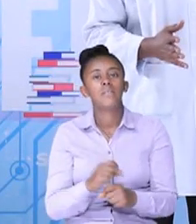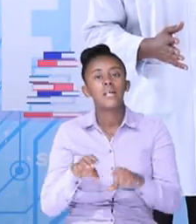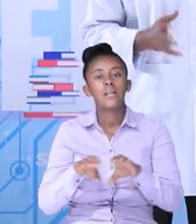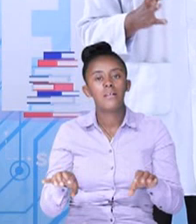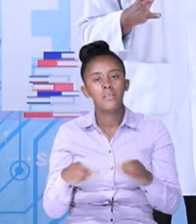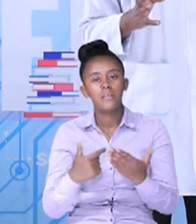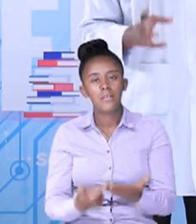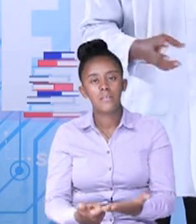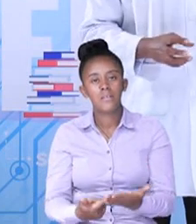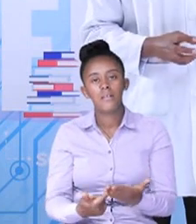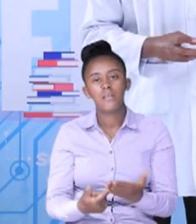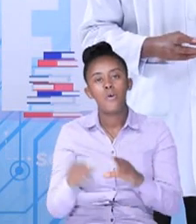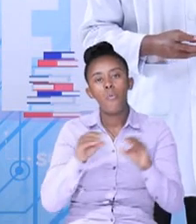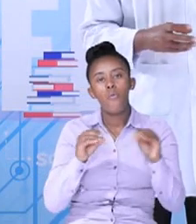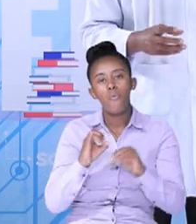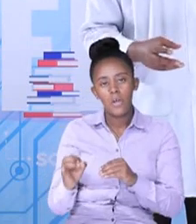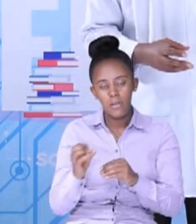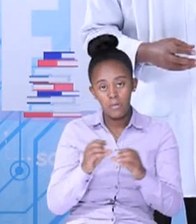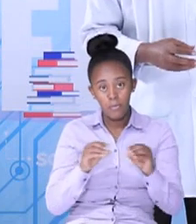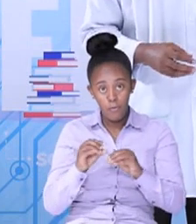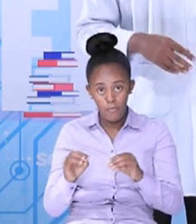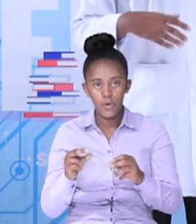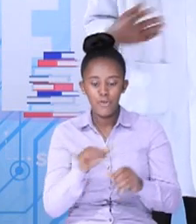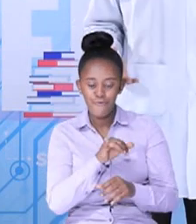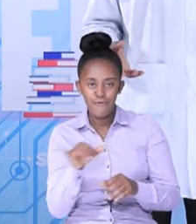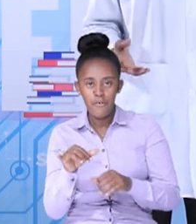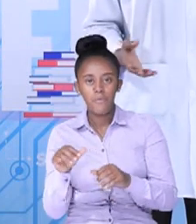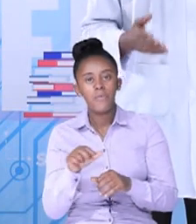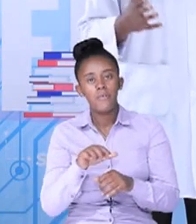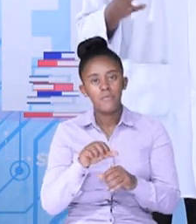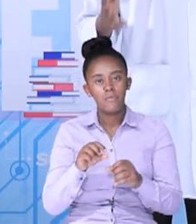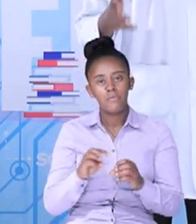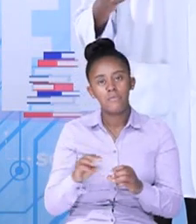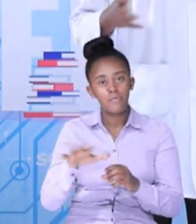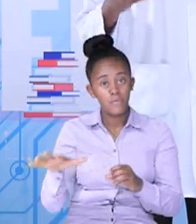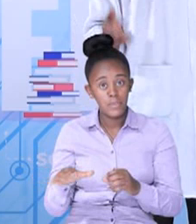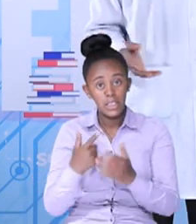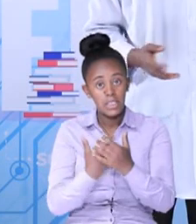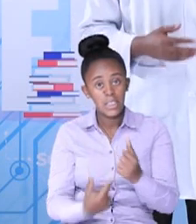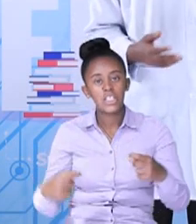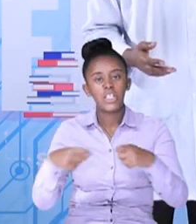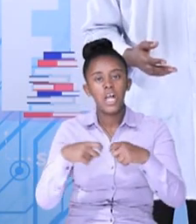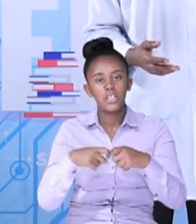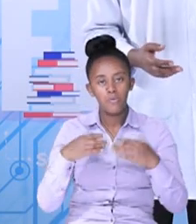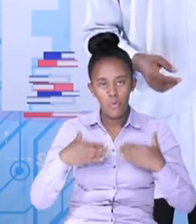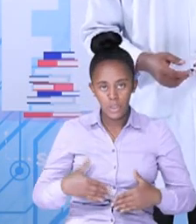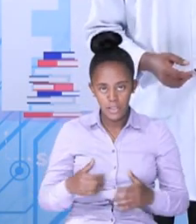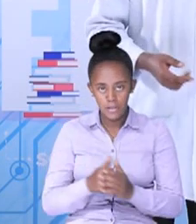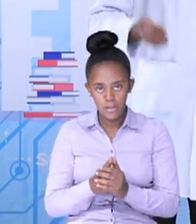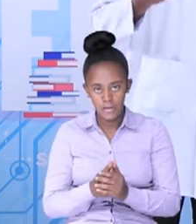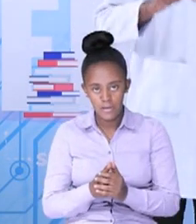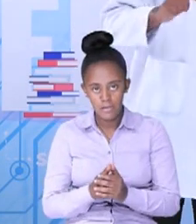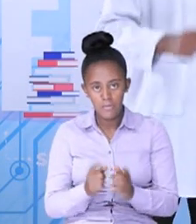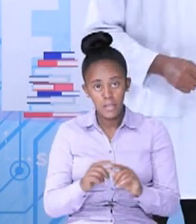are trying to see the movement of charged particles in a uniform field, the force exerted on a single charged body, and so on.